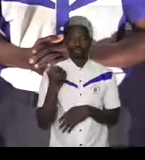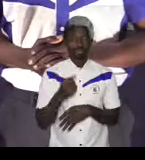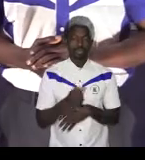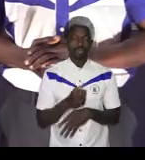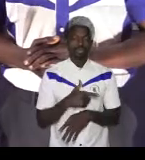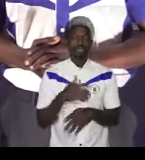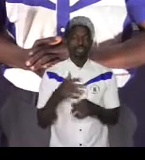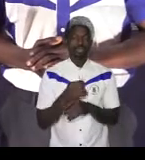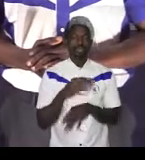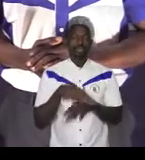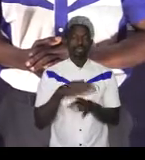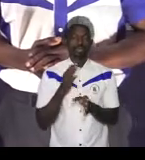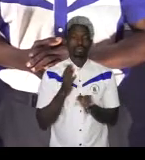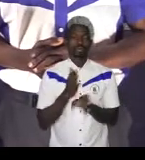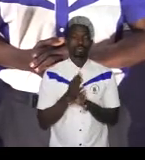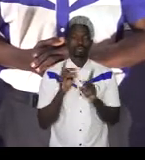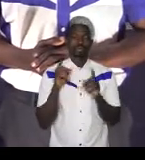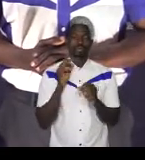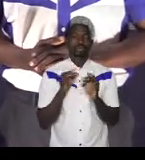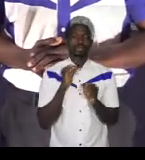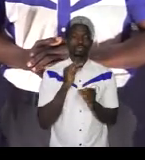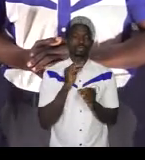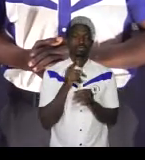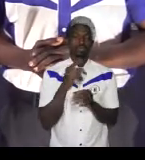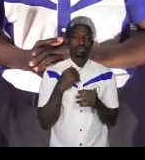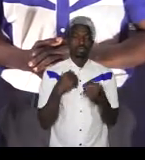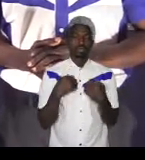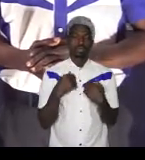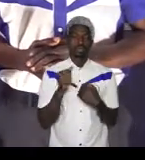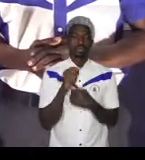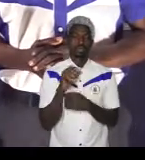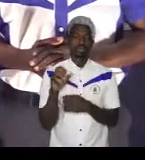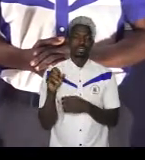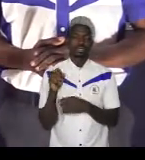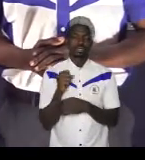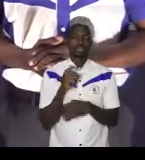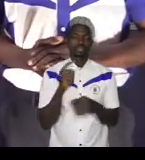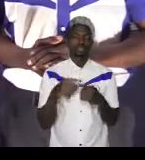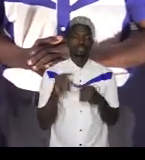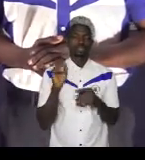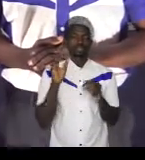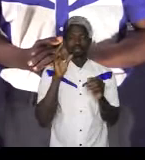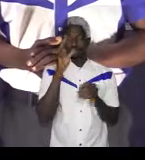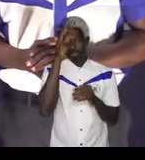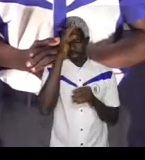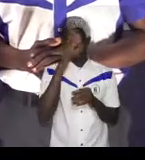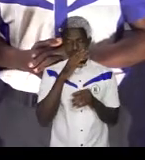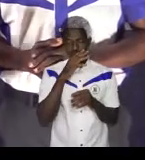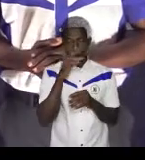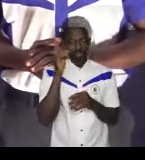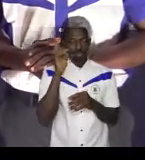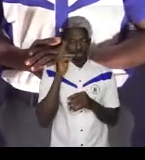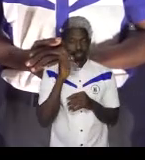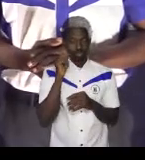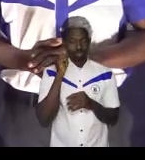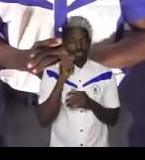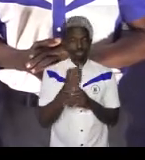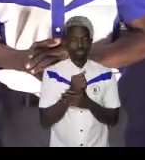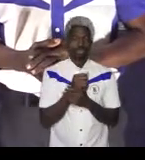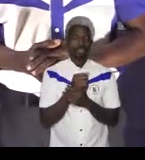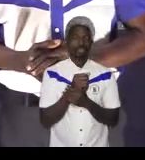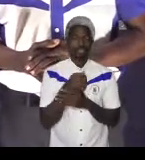lessons. Taking the online assessment is based on if you have access to either your daddies, your mommies, your uncles, or your aunties'